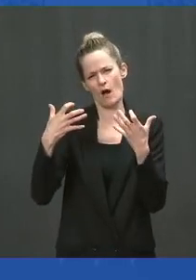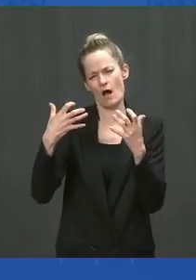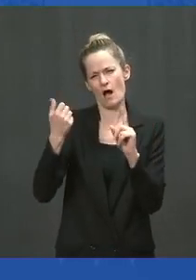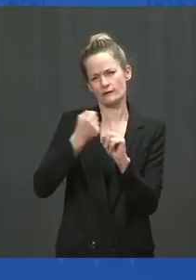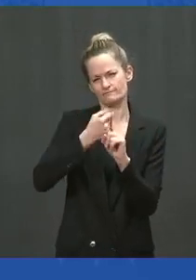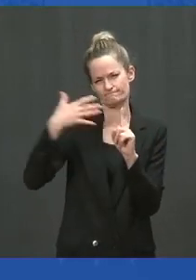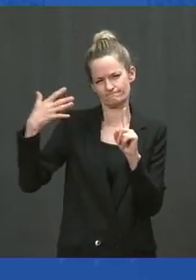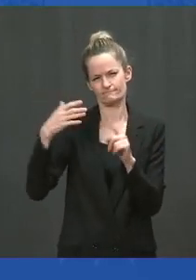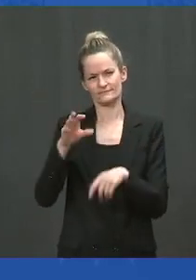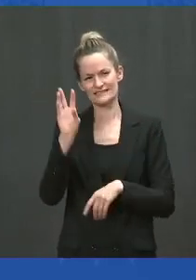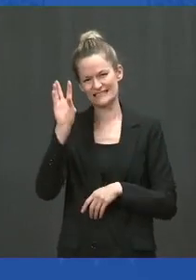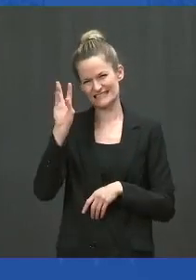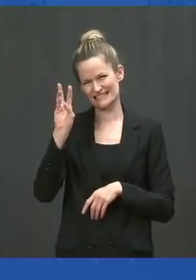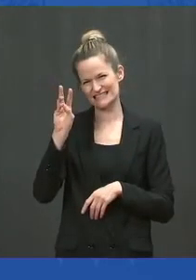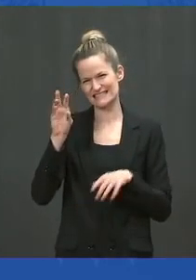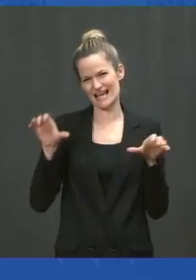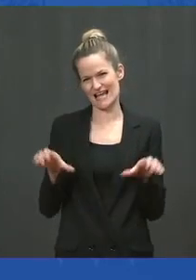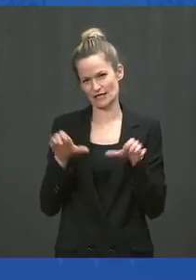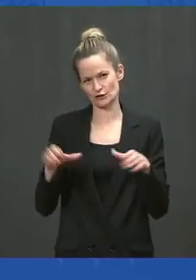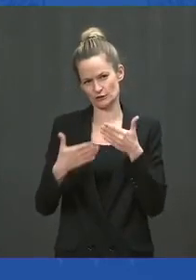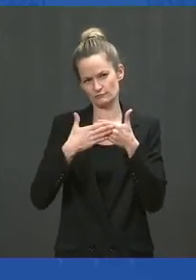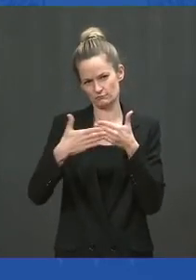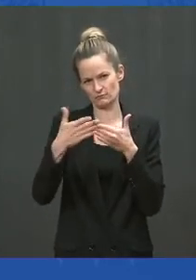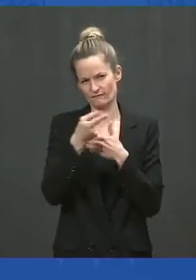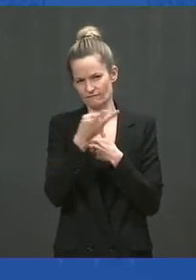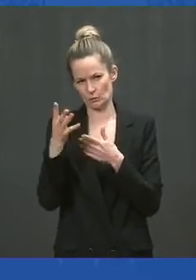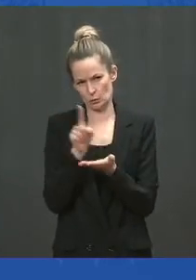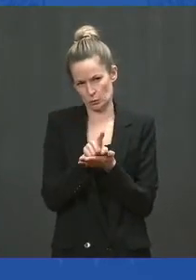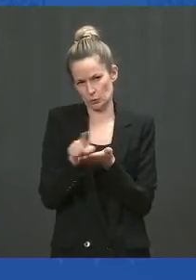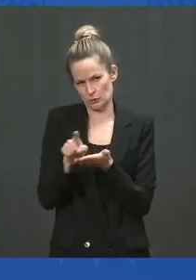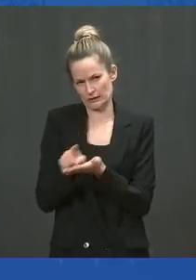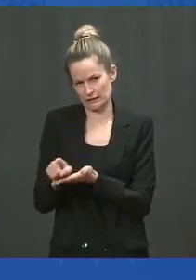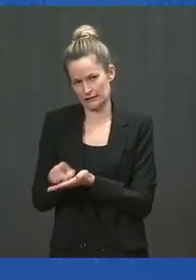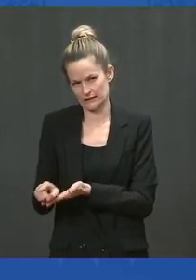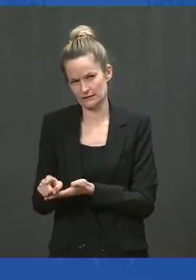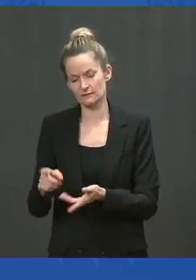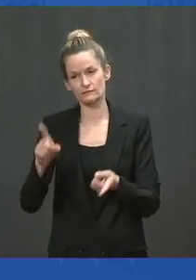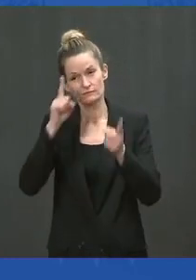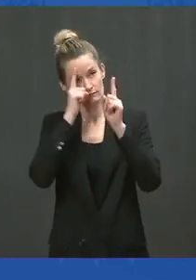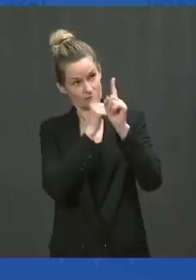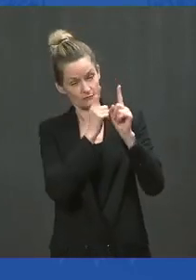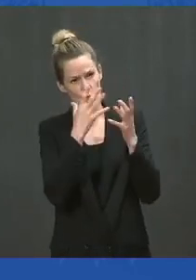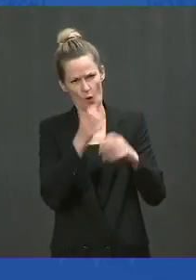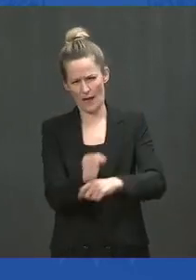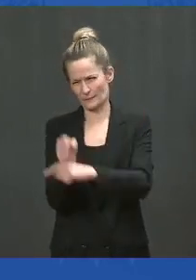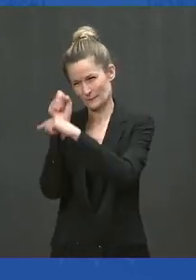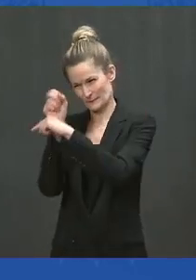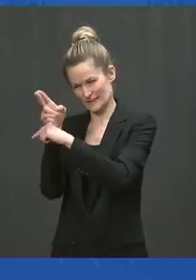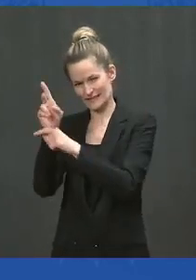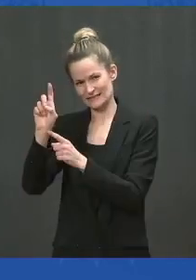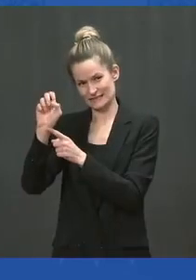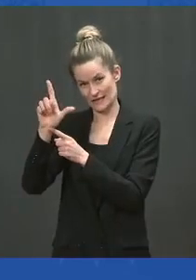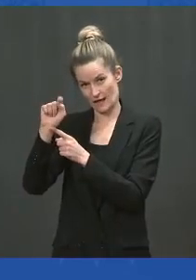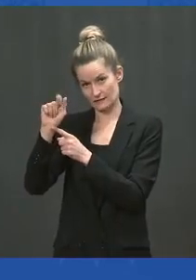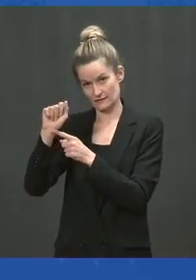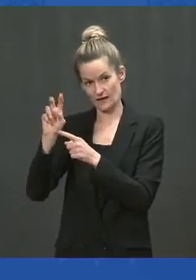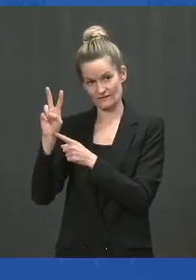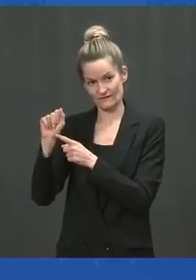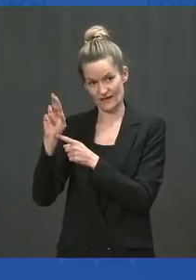weeks to make sure that we fight the Delta variant and wait for new vaccinations to be